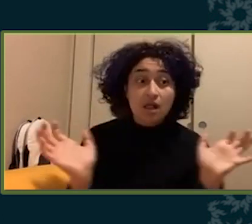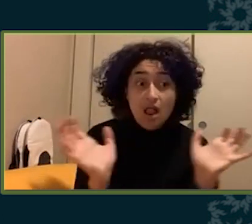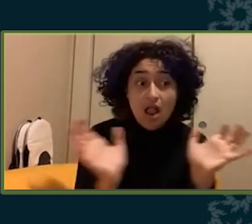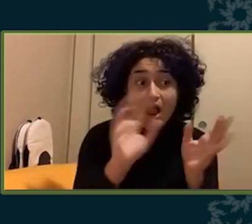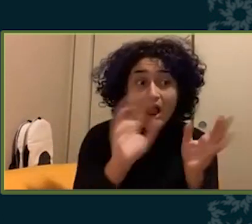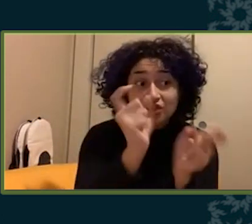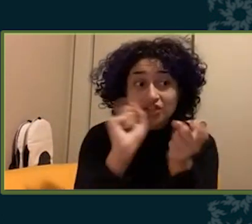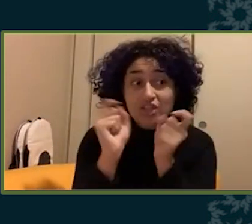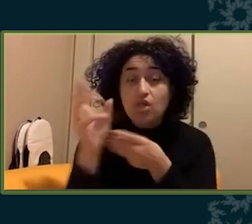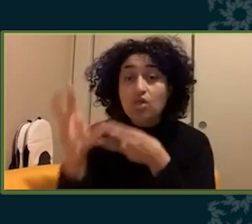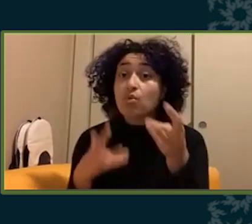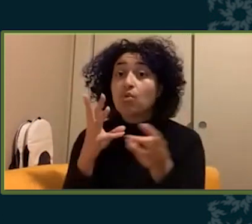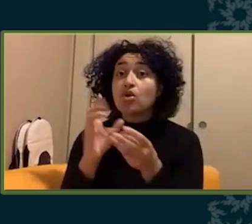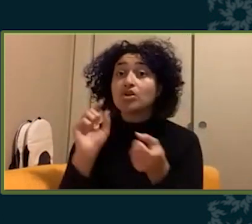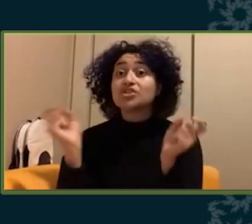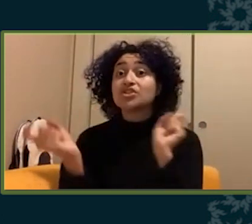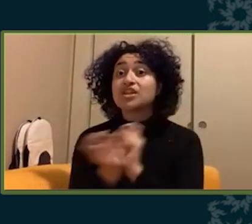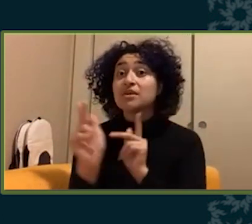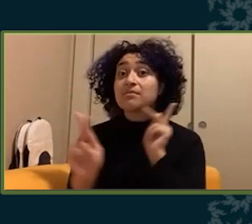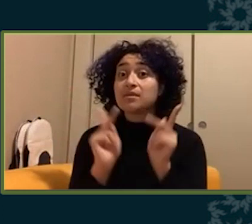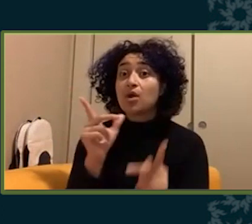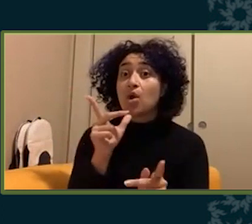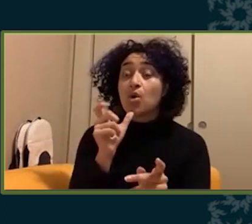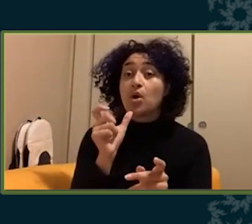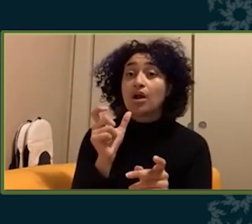world changes by people who are lit from within.